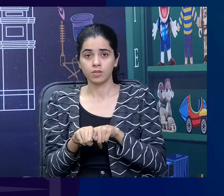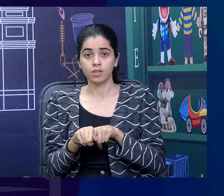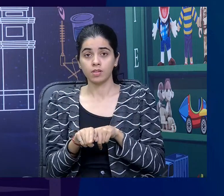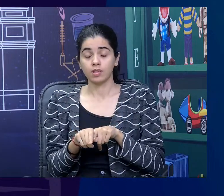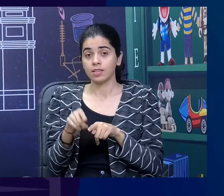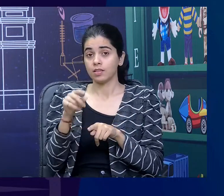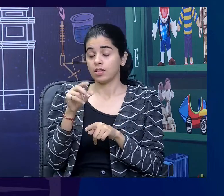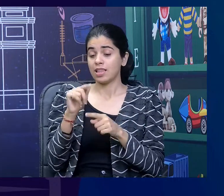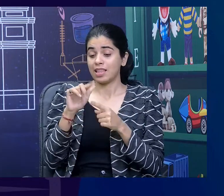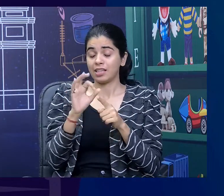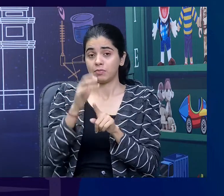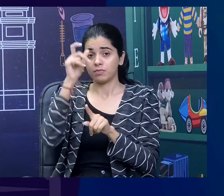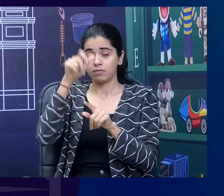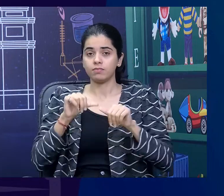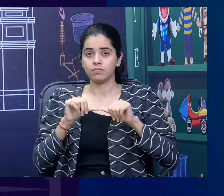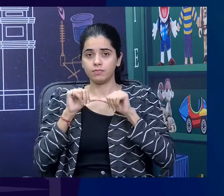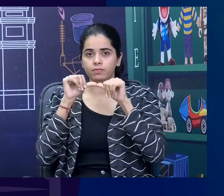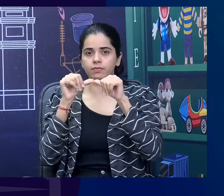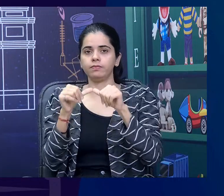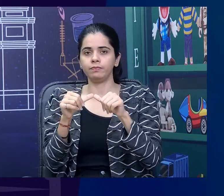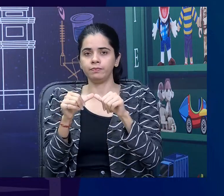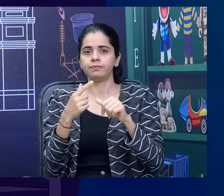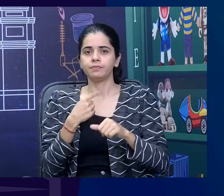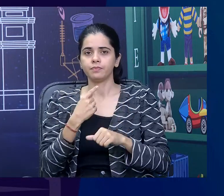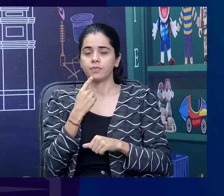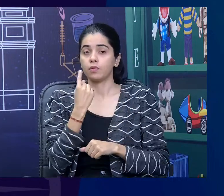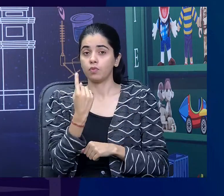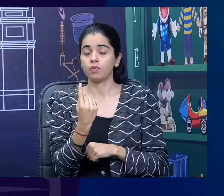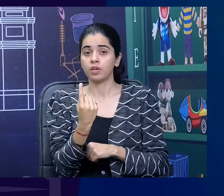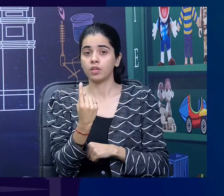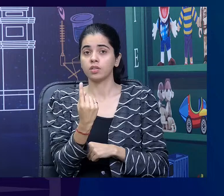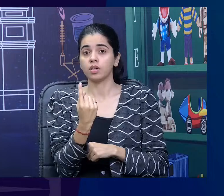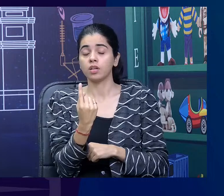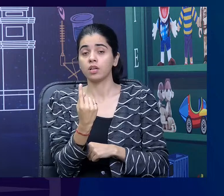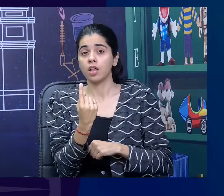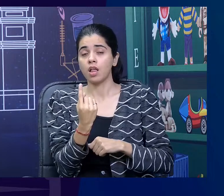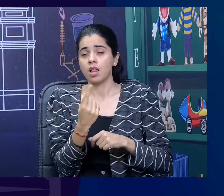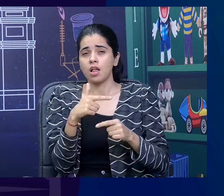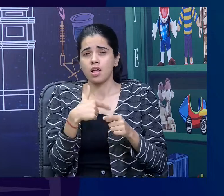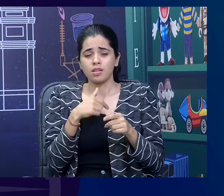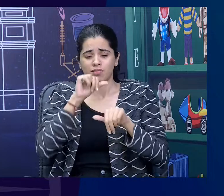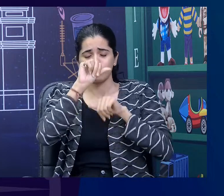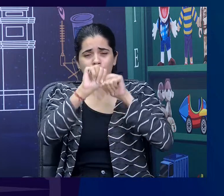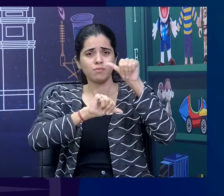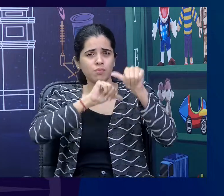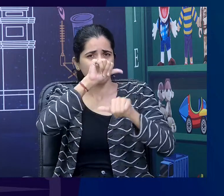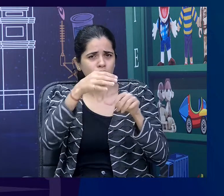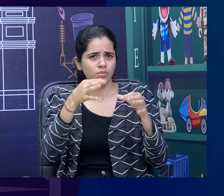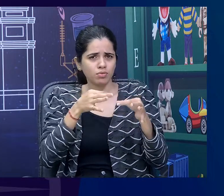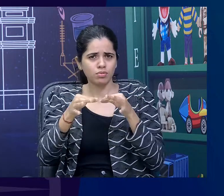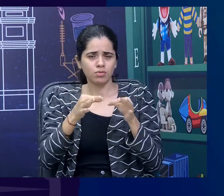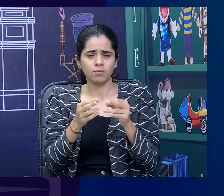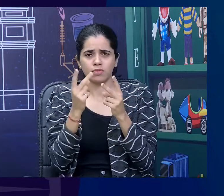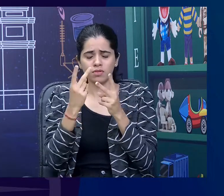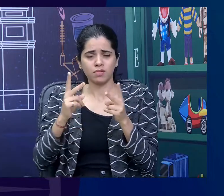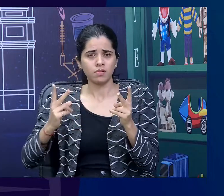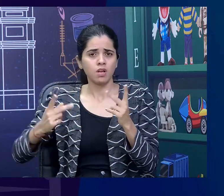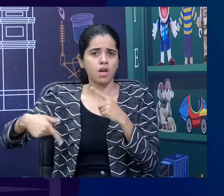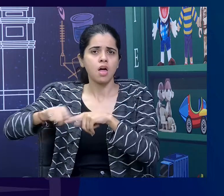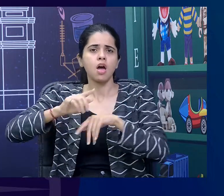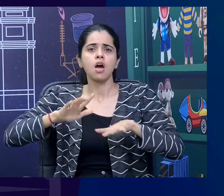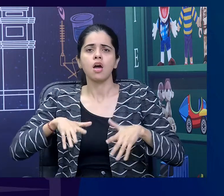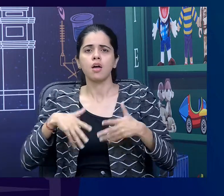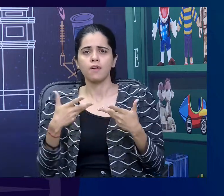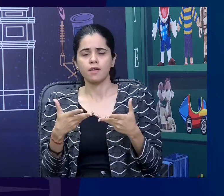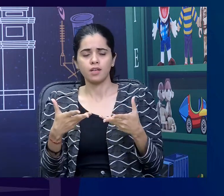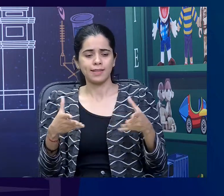teachers for quite a few decades. And one of the things I find is when I go and tell them about the process and how differentiation should be done,